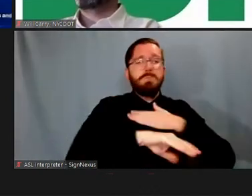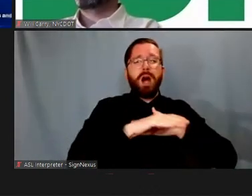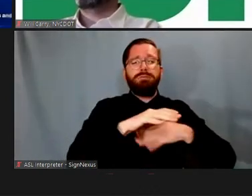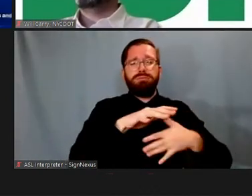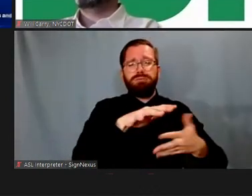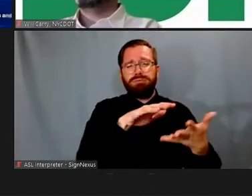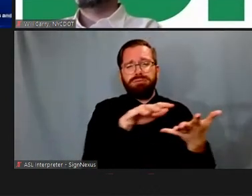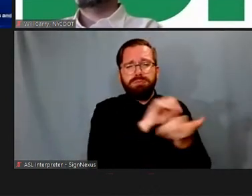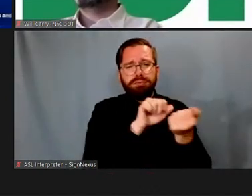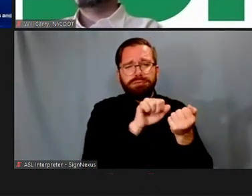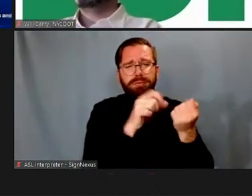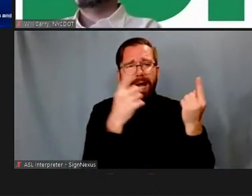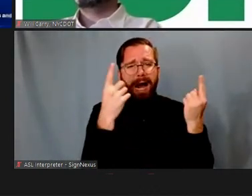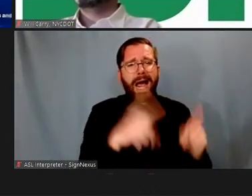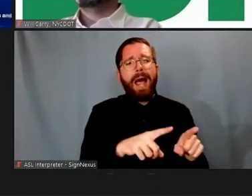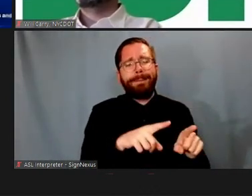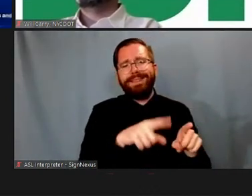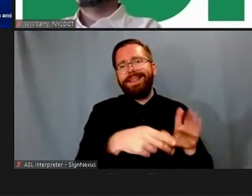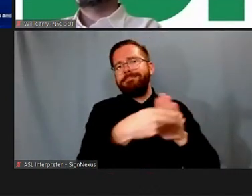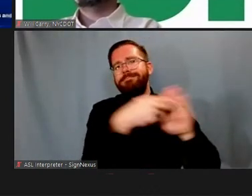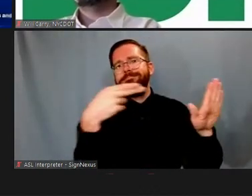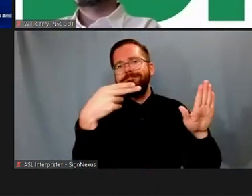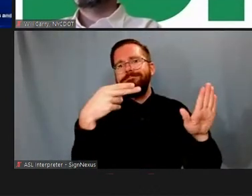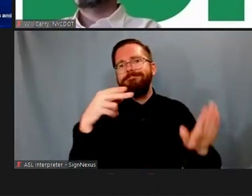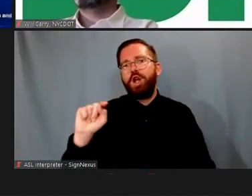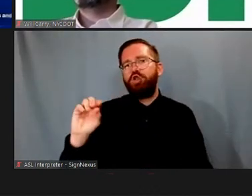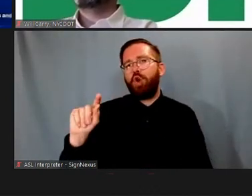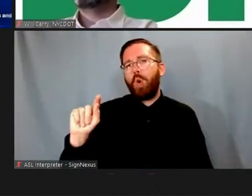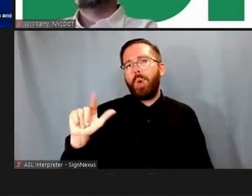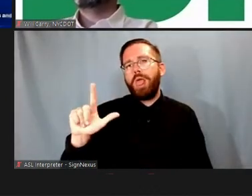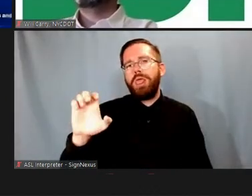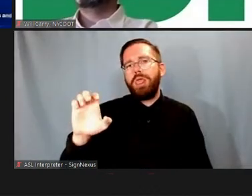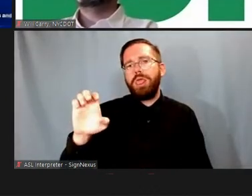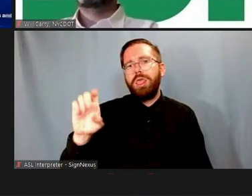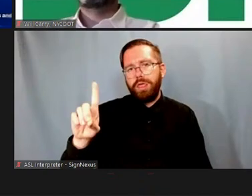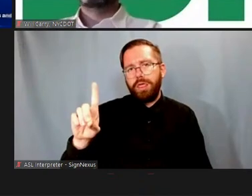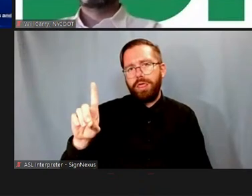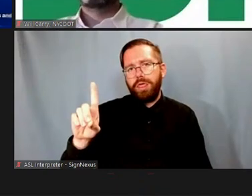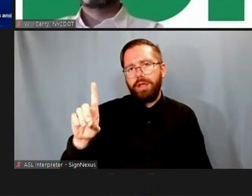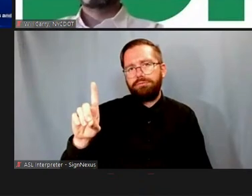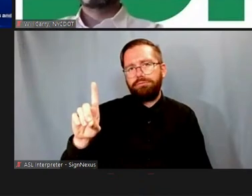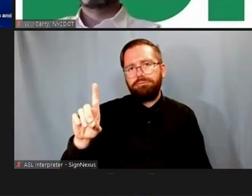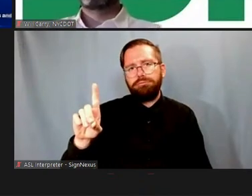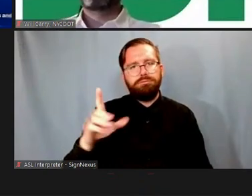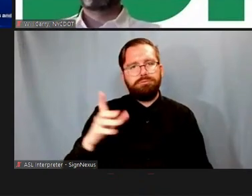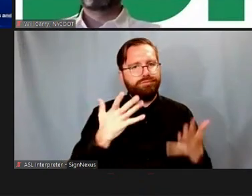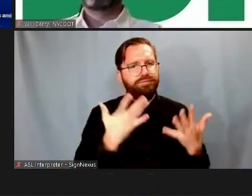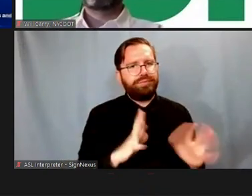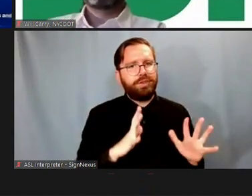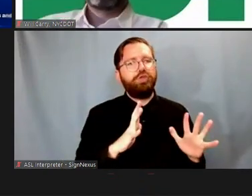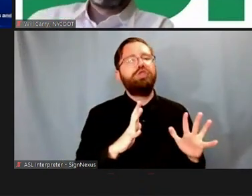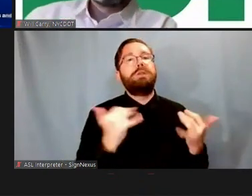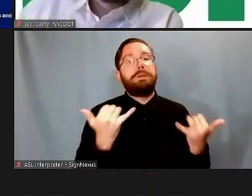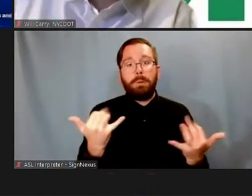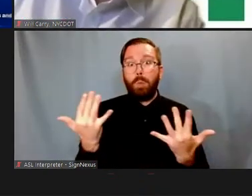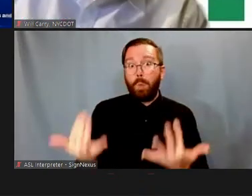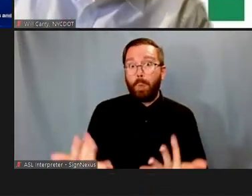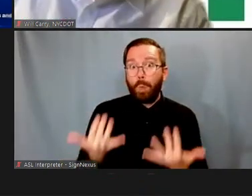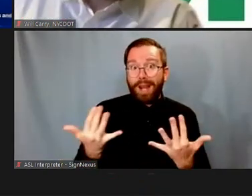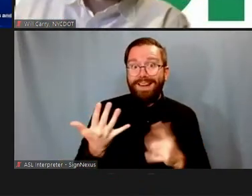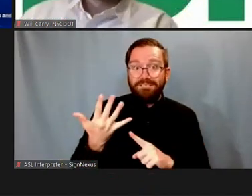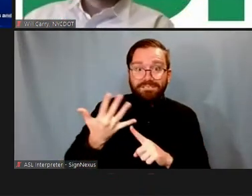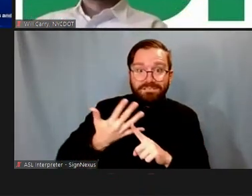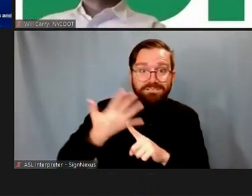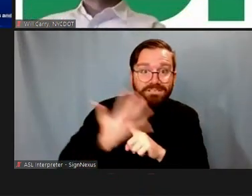it was considered and declared um totaled so i'm now been waiting for five months